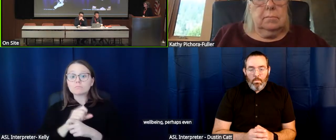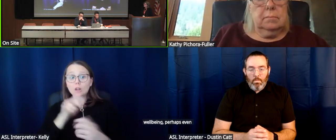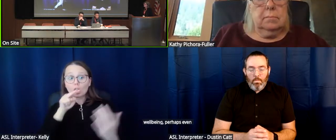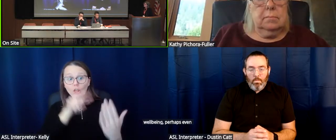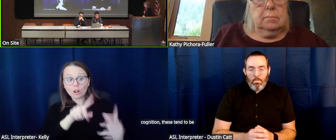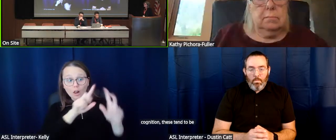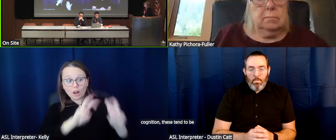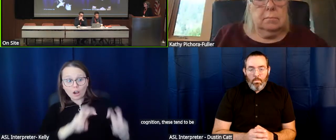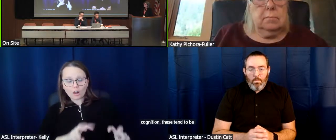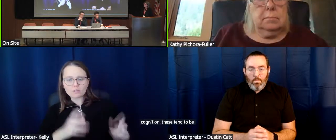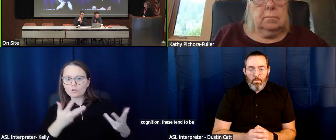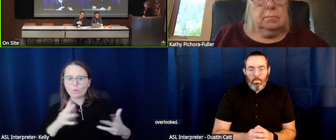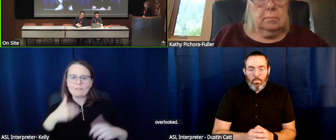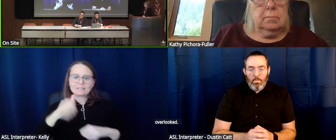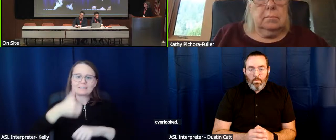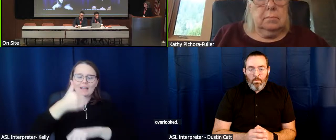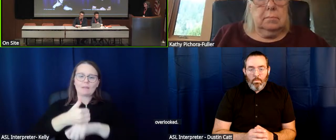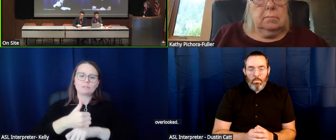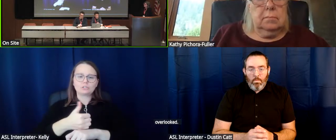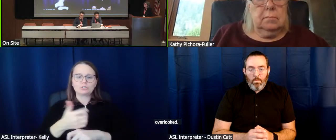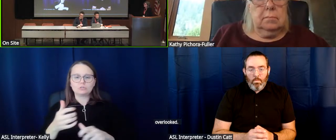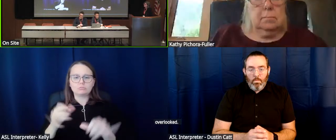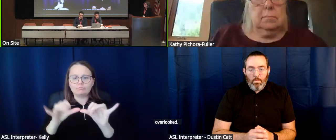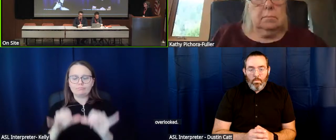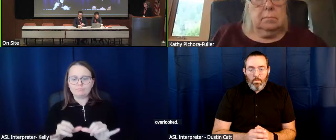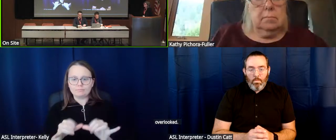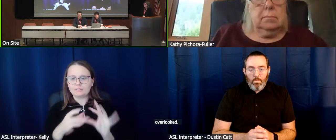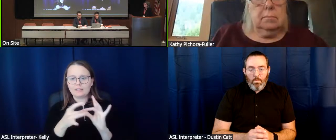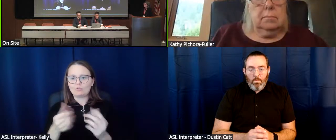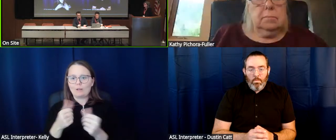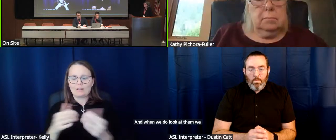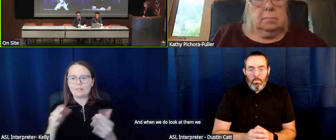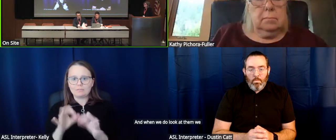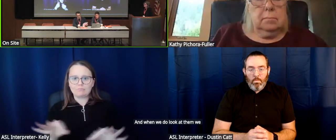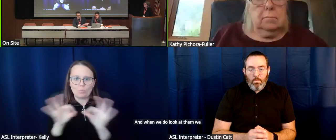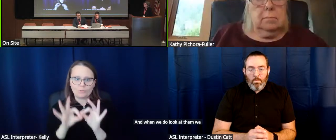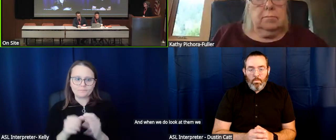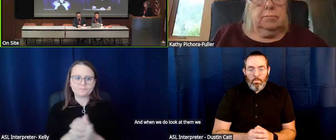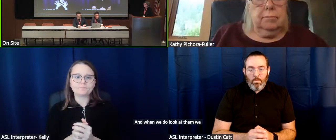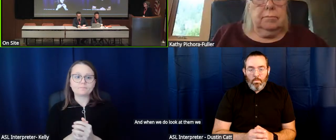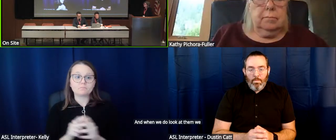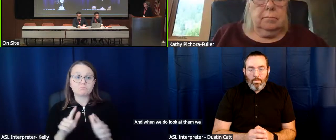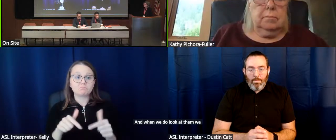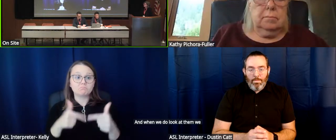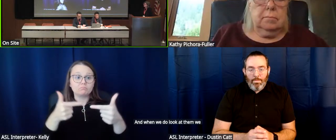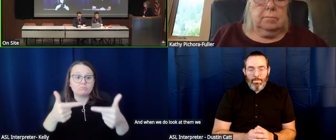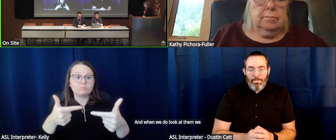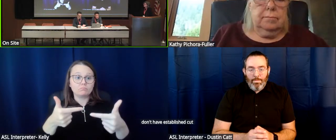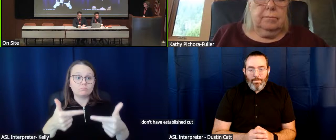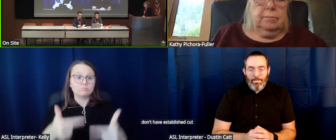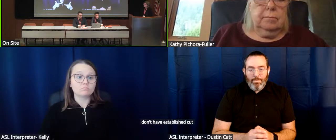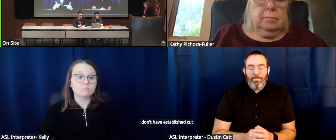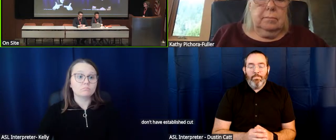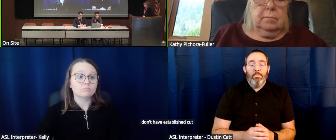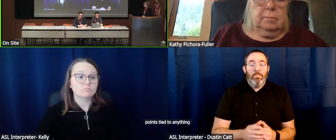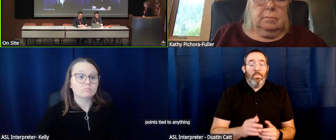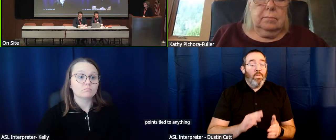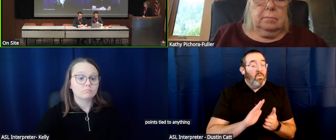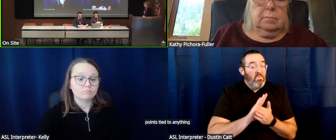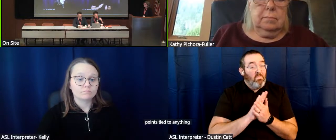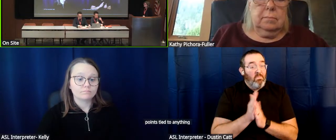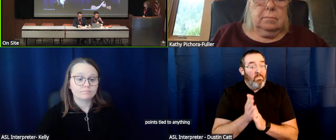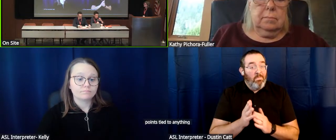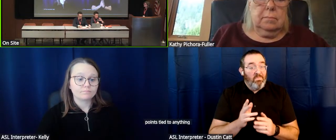have established cut points that are tied to anything meaningful. So it becomes very difficult to understand if somebody's fallen